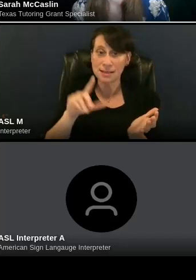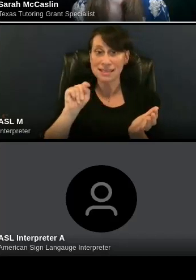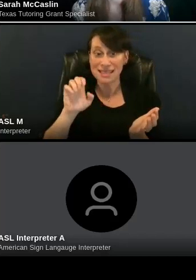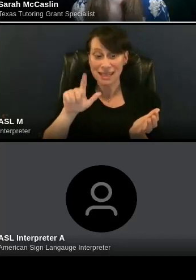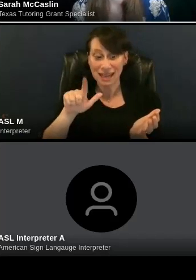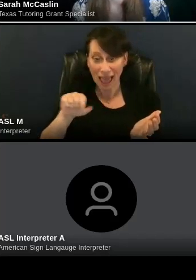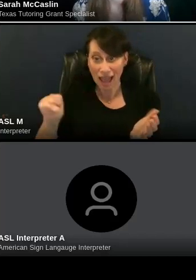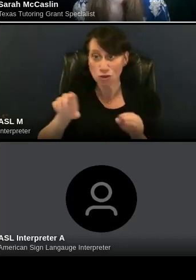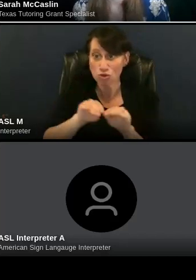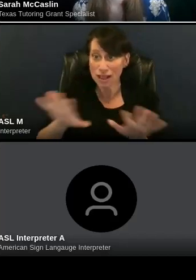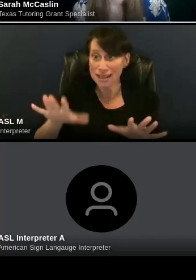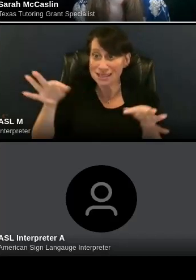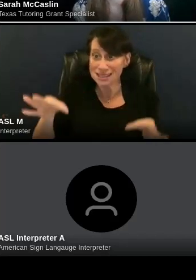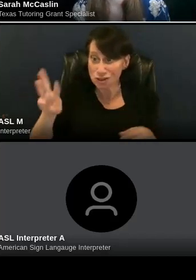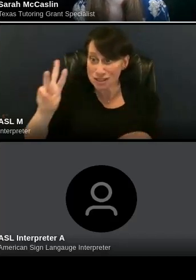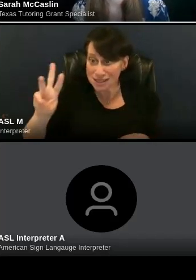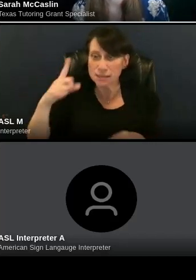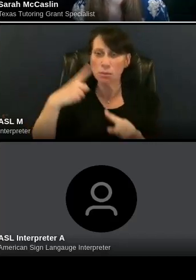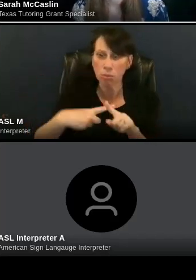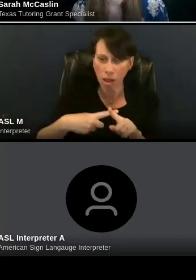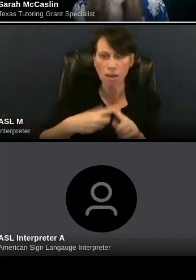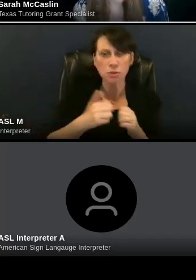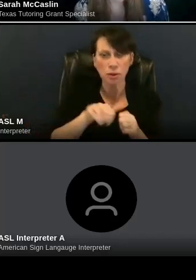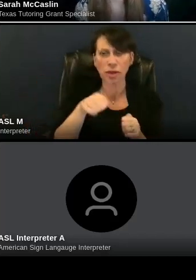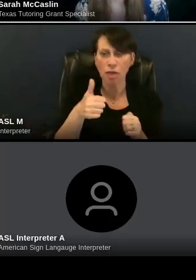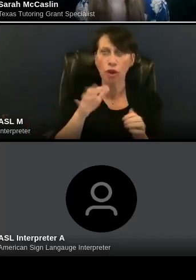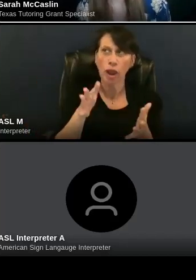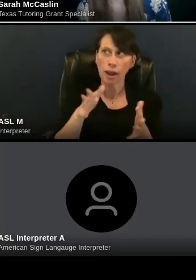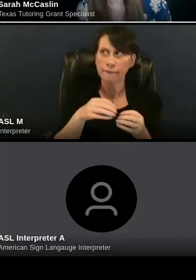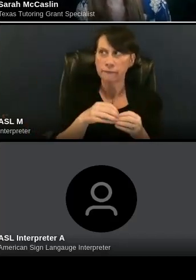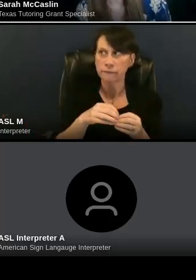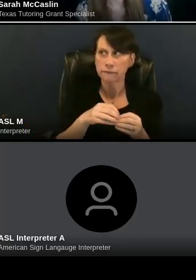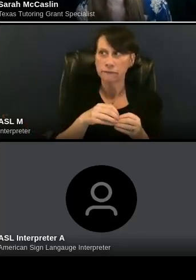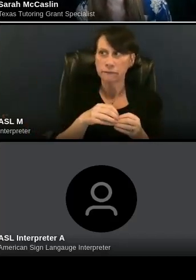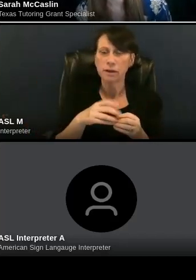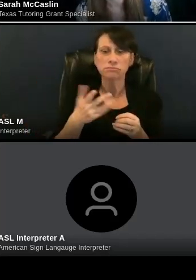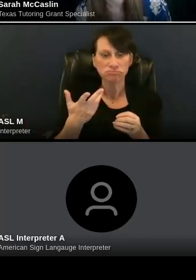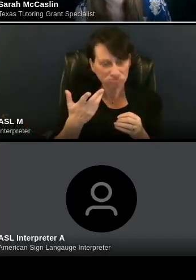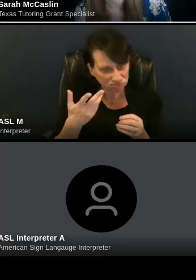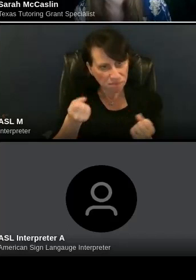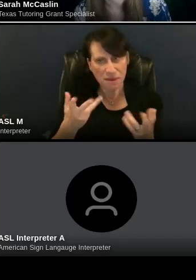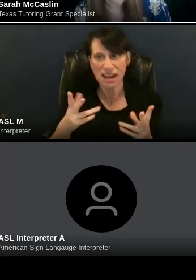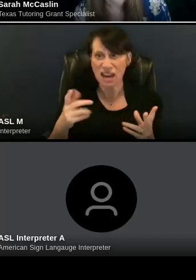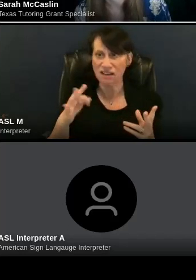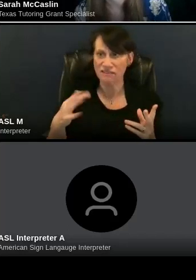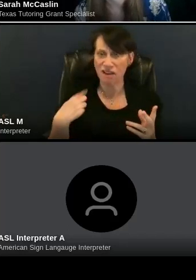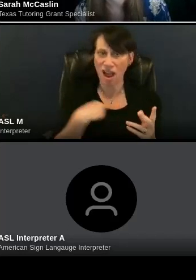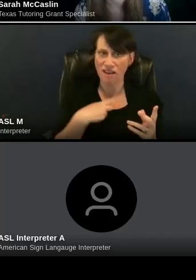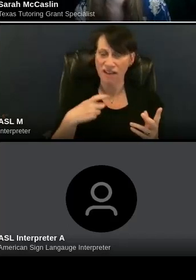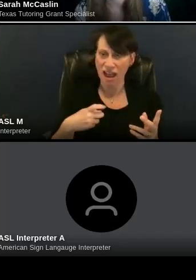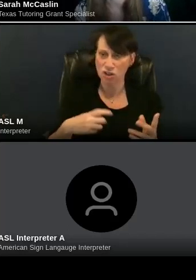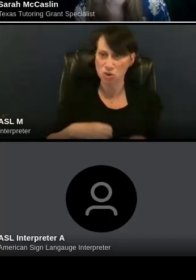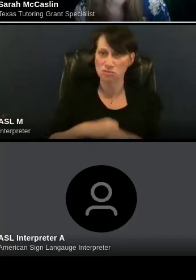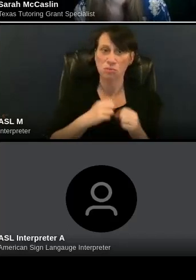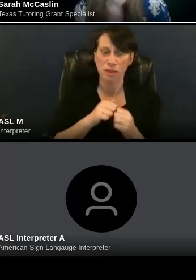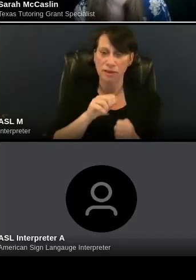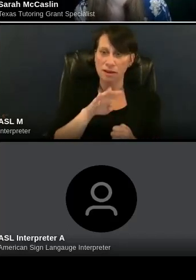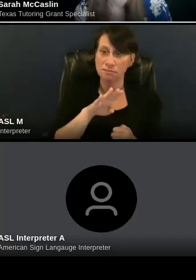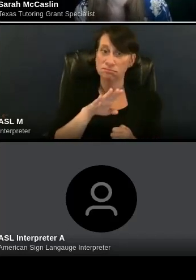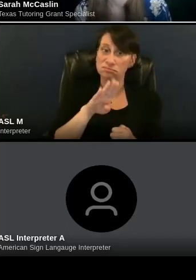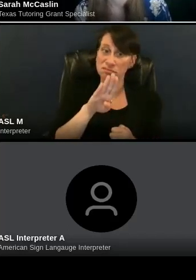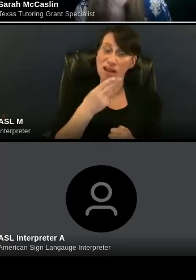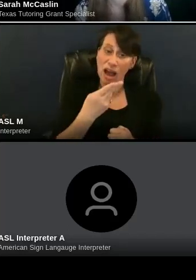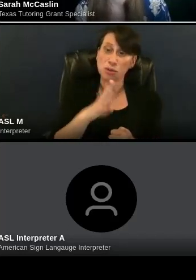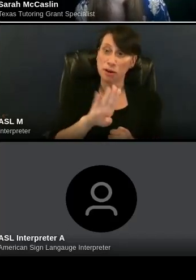T-Class Decision 6, but with also kind of the reactive stance a lot of us have had to take with 4545,